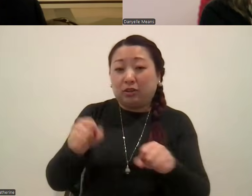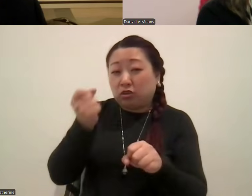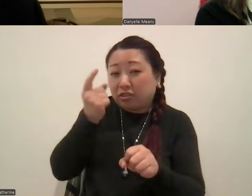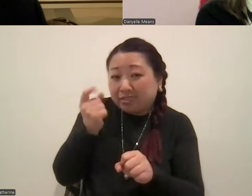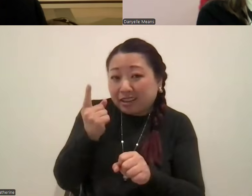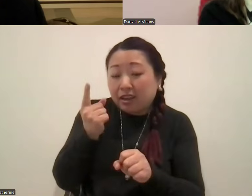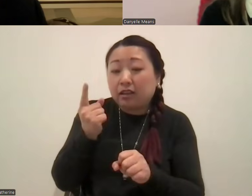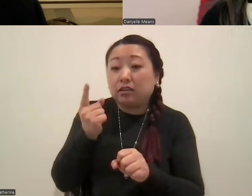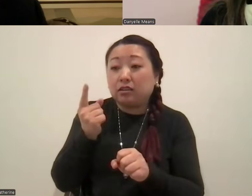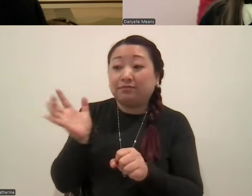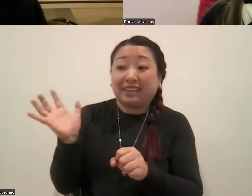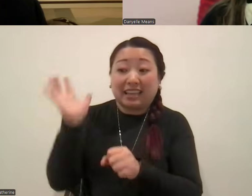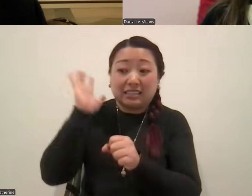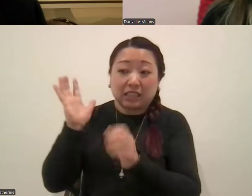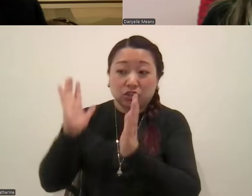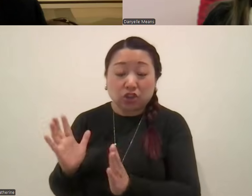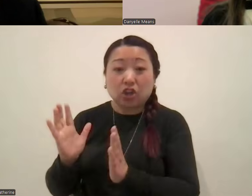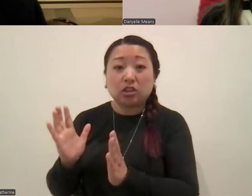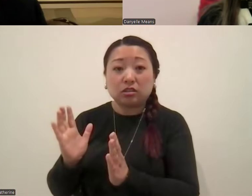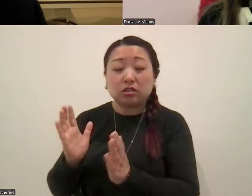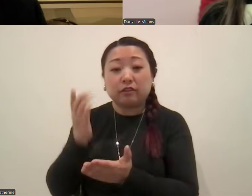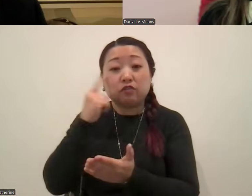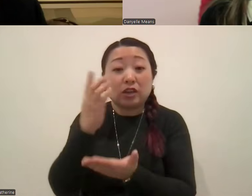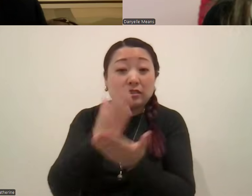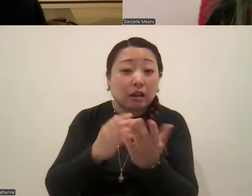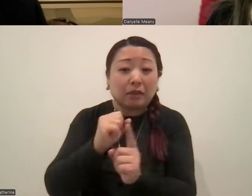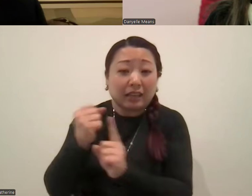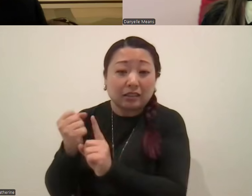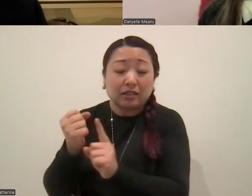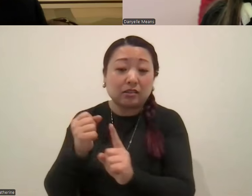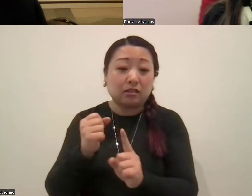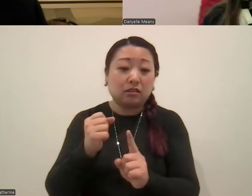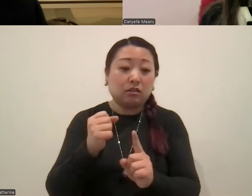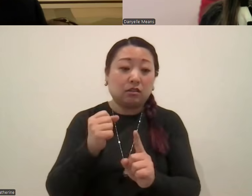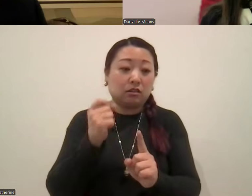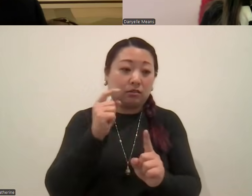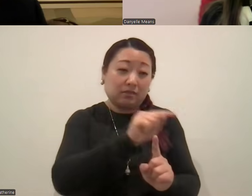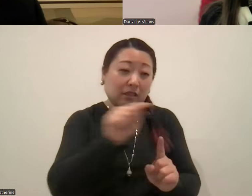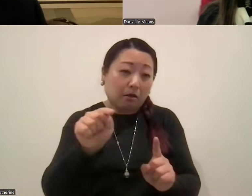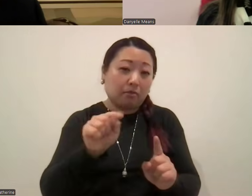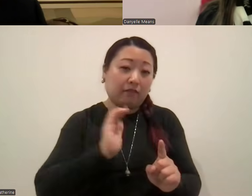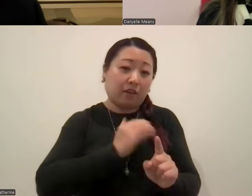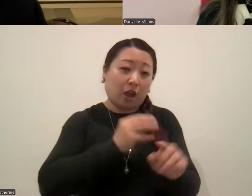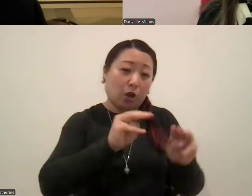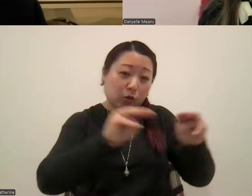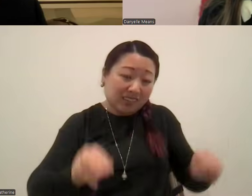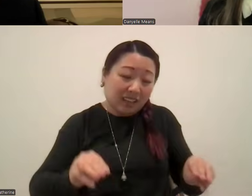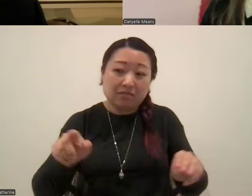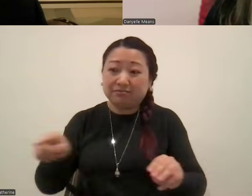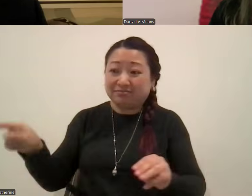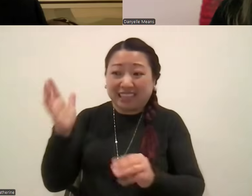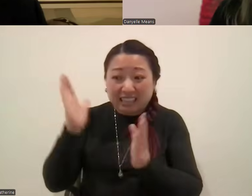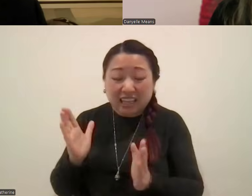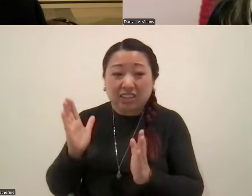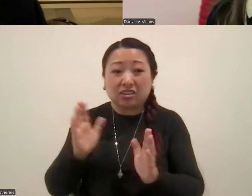ancestors have been, in some cases in our own museum, have been here for decades on a shelf.